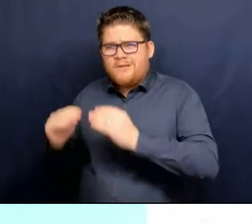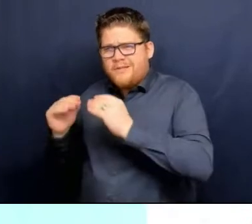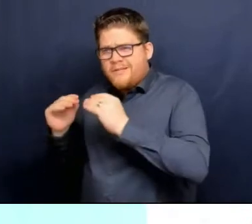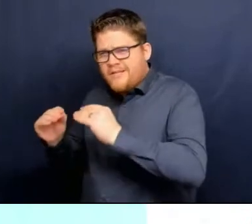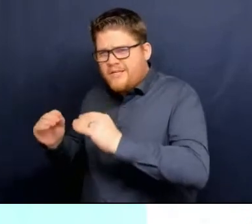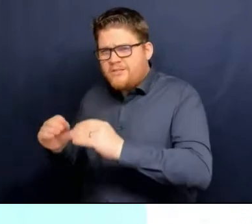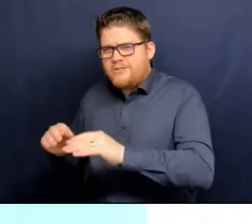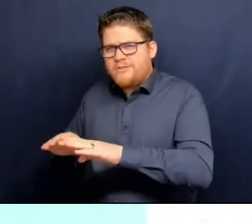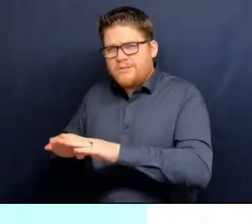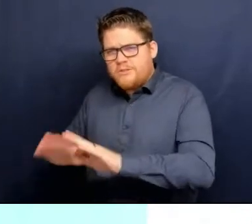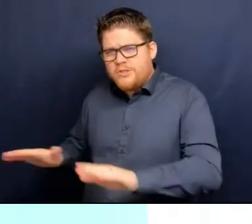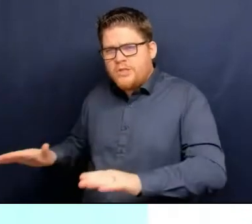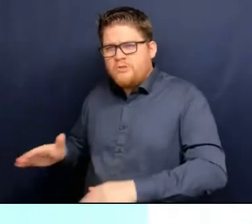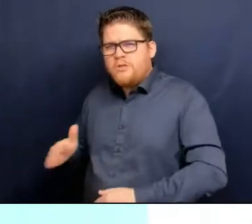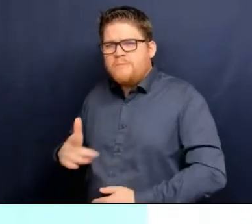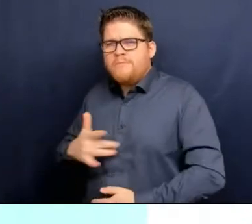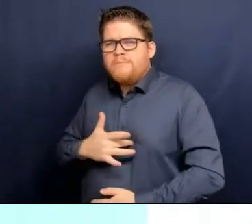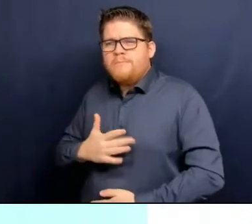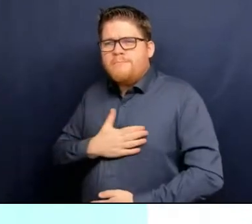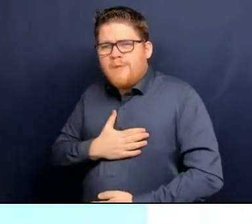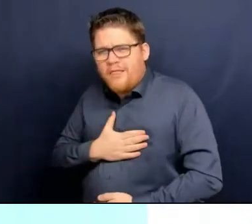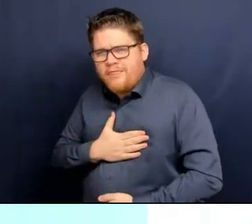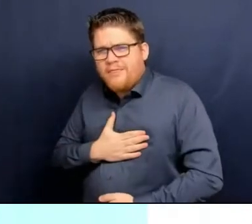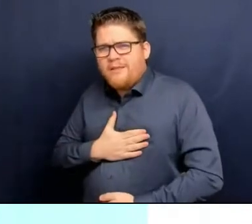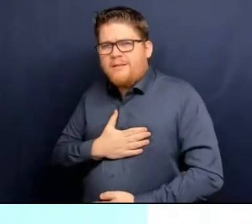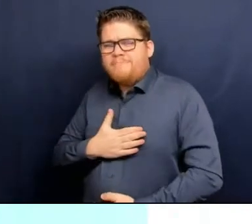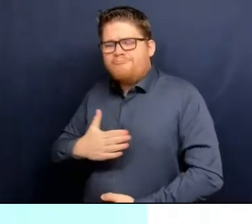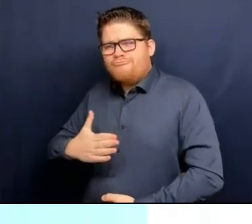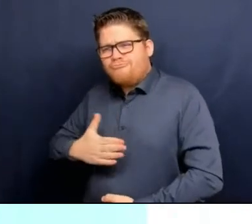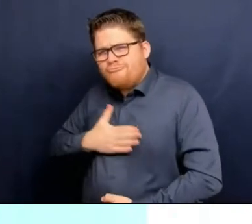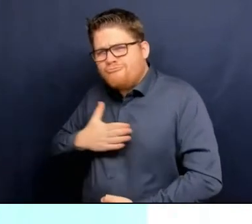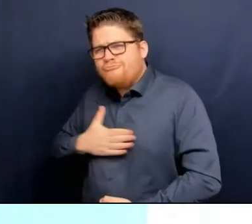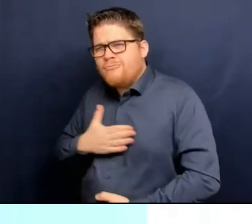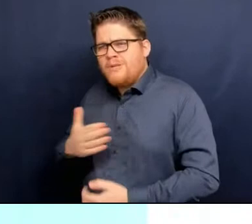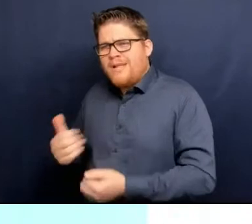have and that our families have and our communities have.